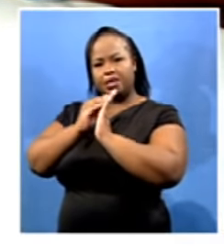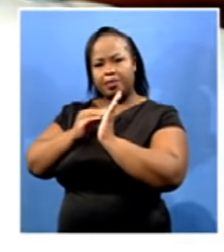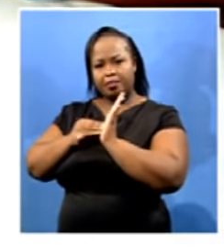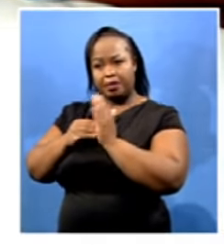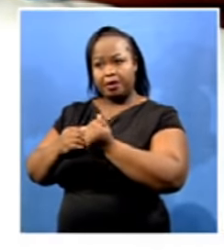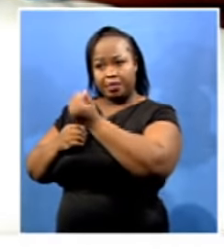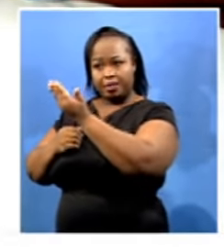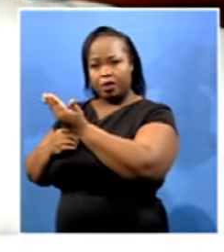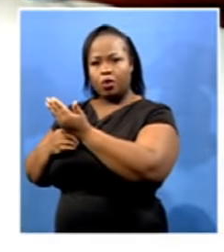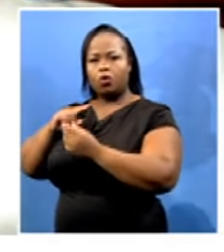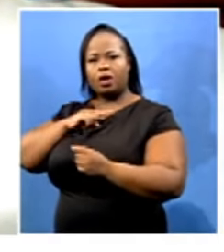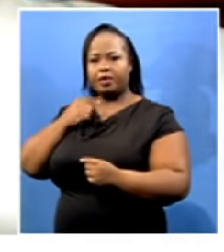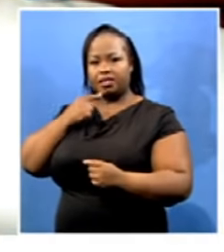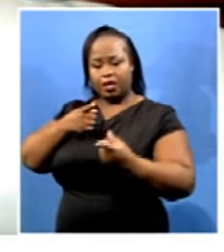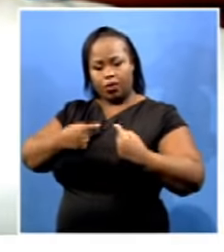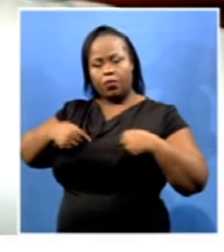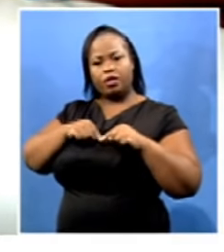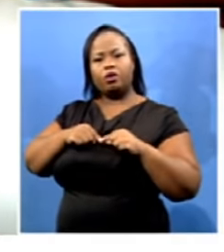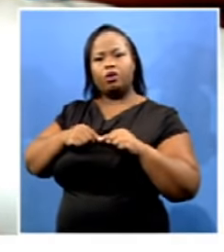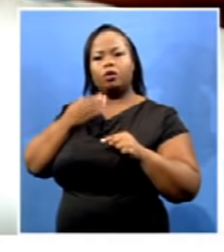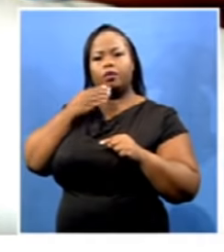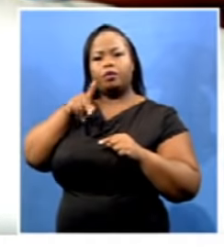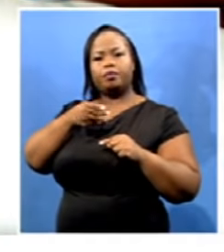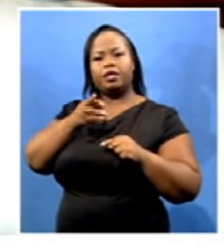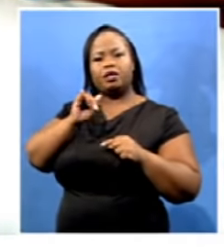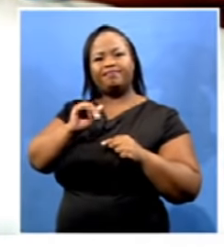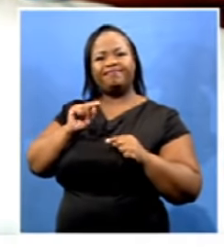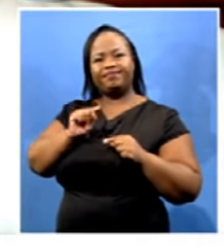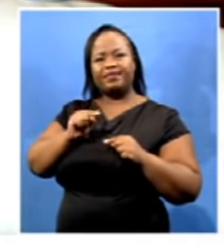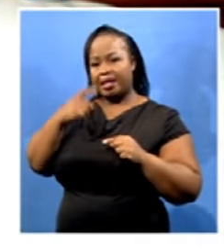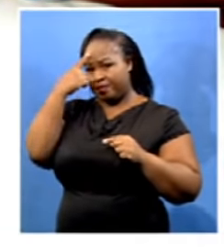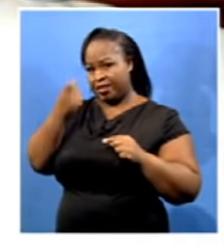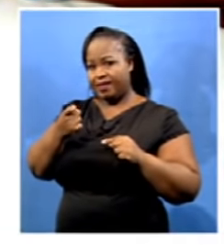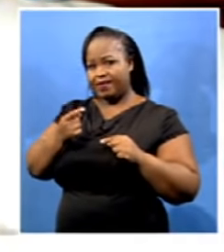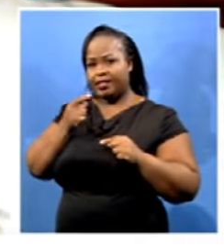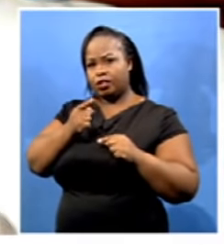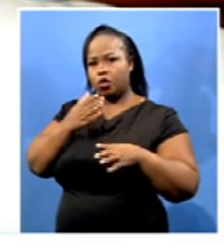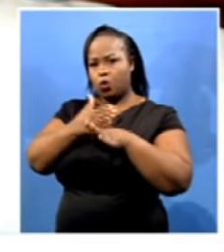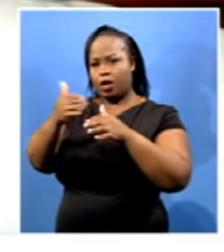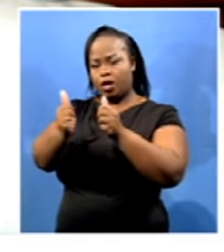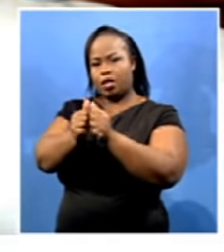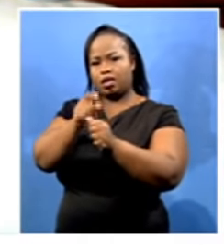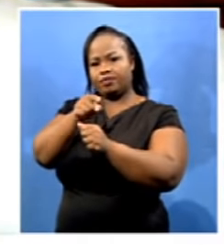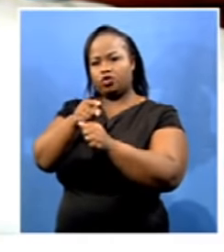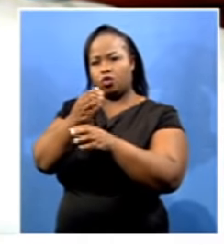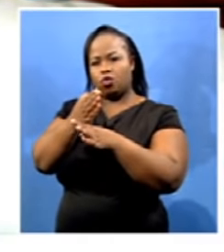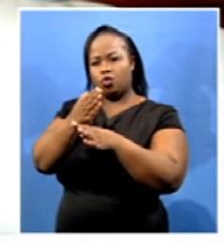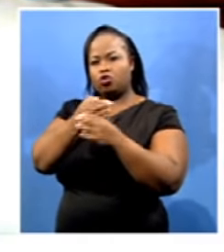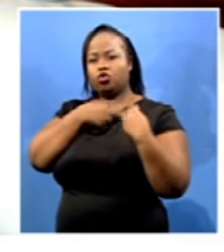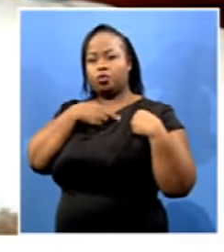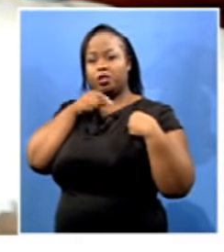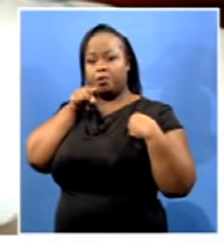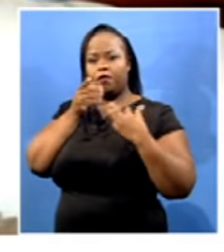I've spoken to Crispin Peary. I believe that he is busy working with it. And yes, I